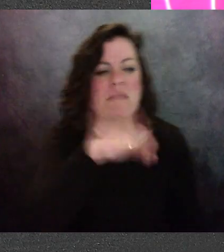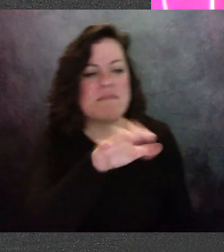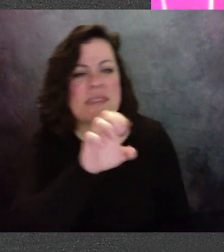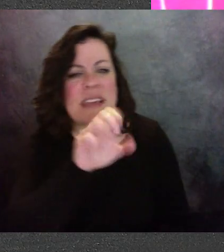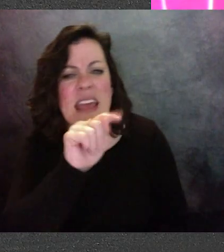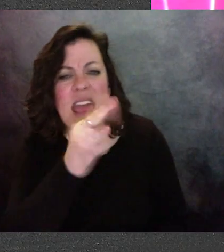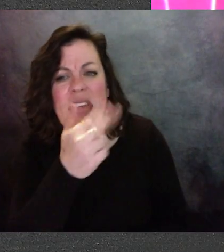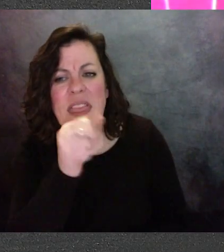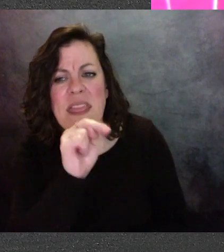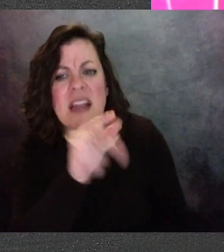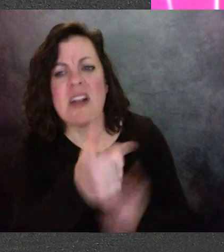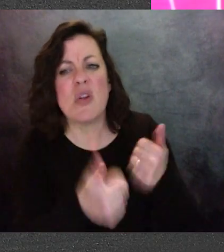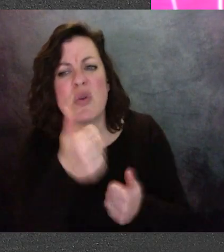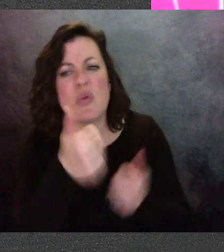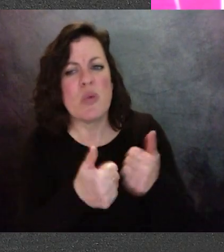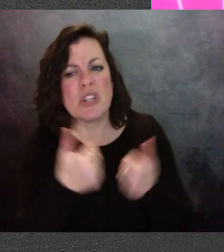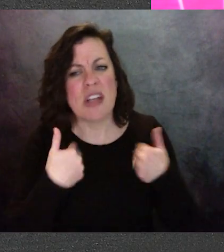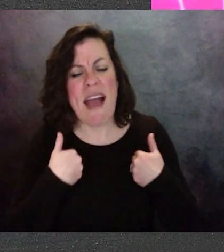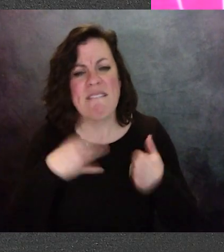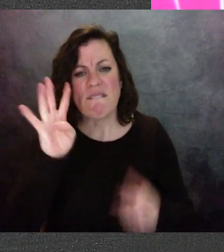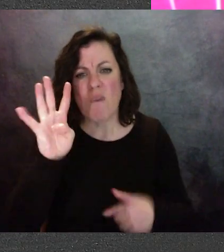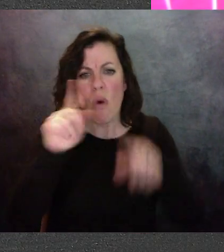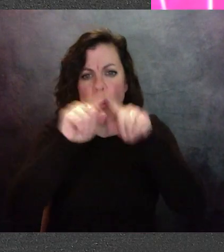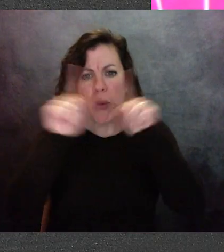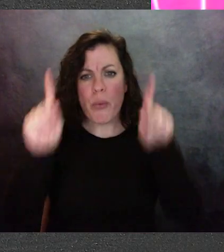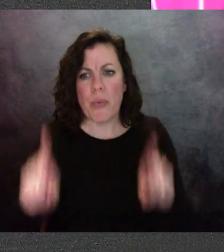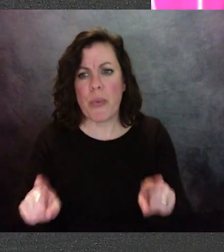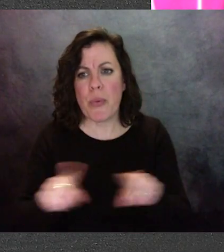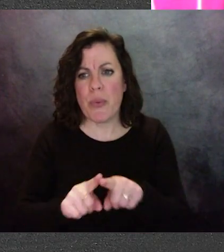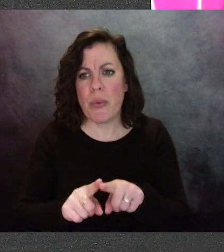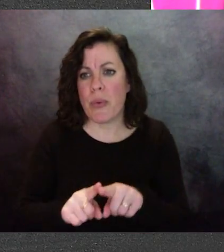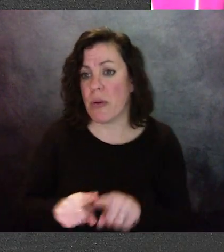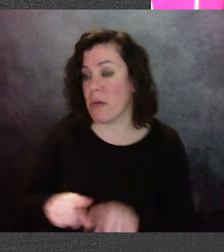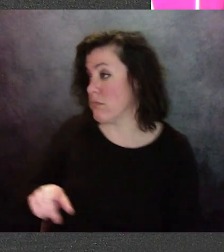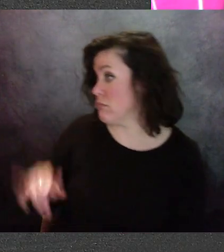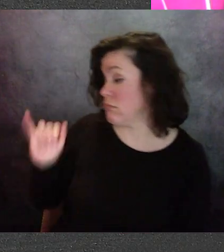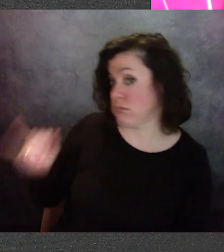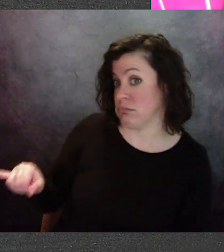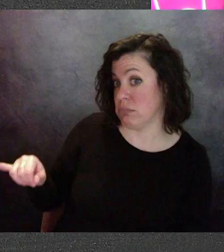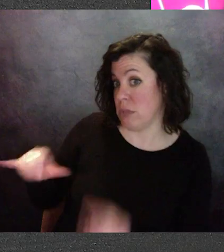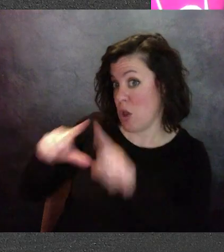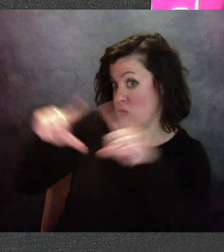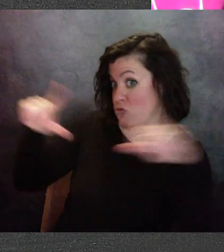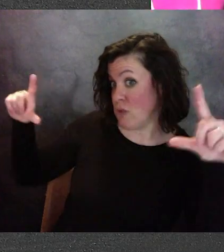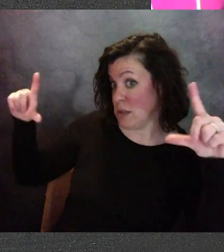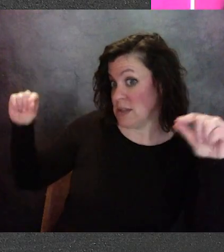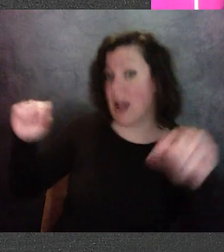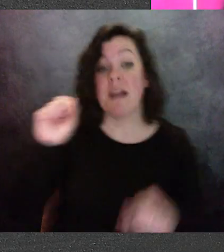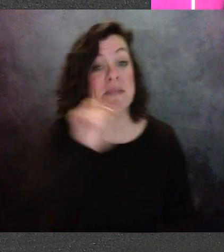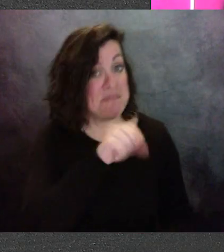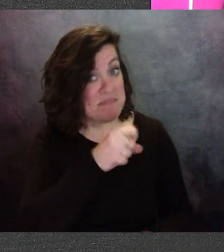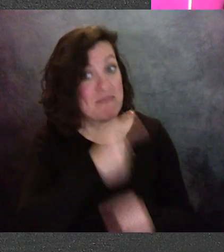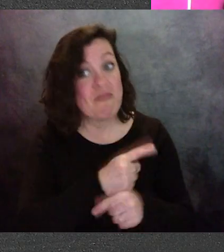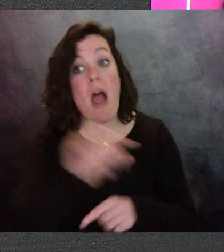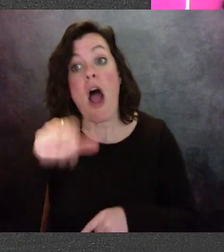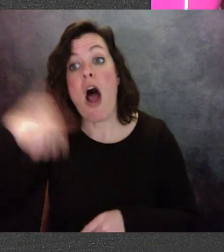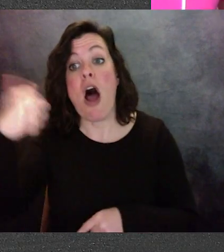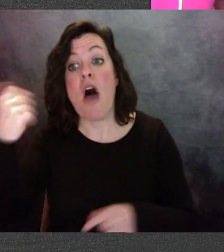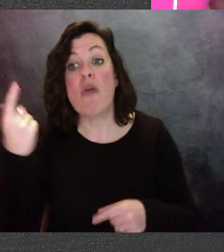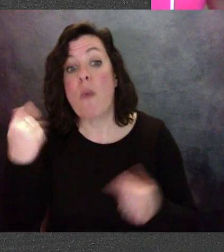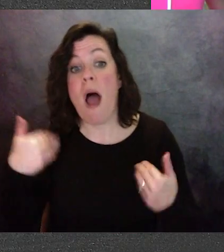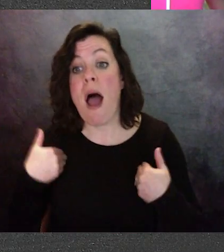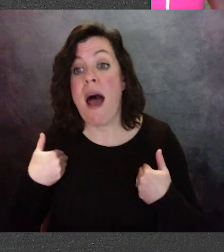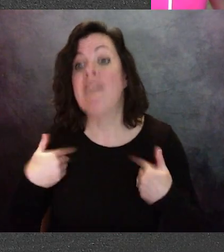here has 4 sides? A rectangle. A rectangle. And then there's another shape that has 4 sides. square.